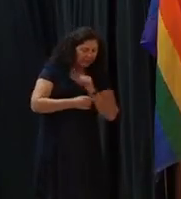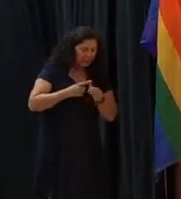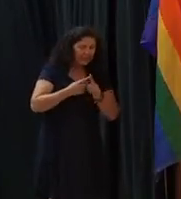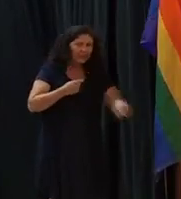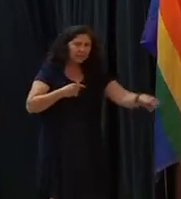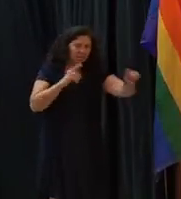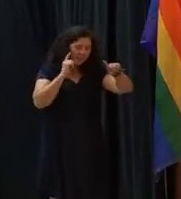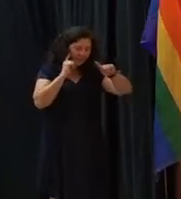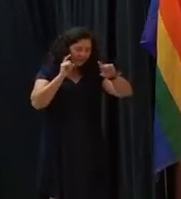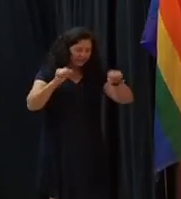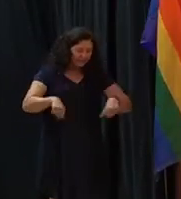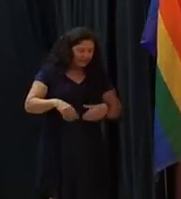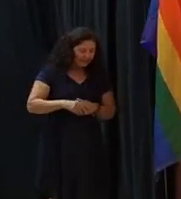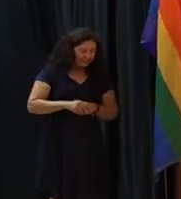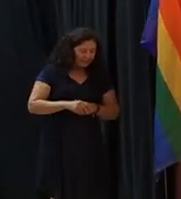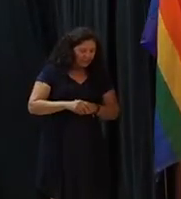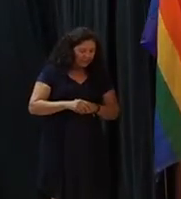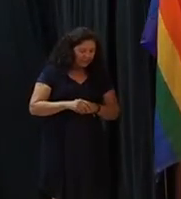hear.